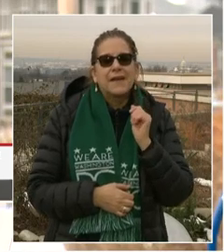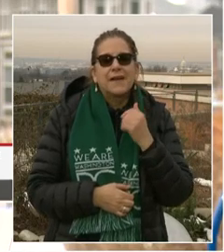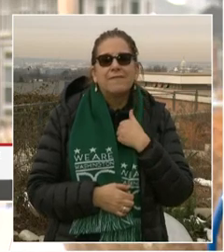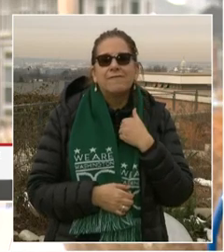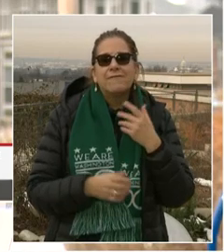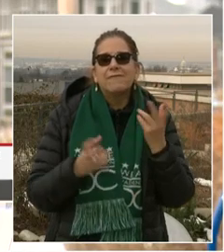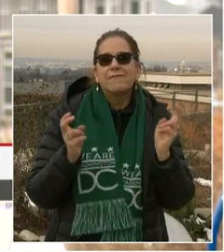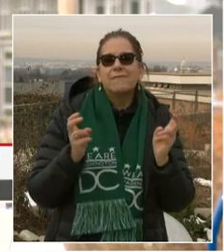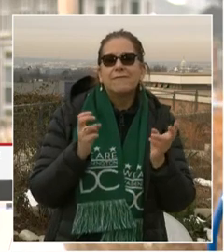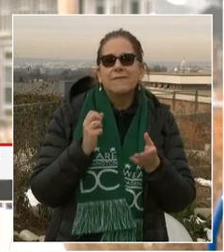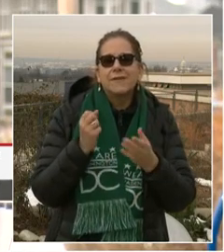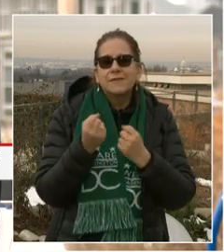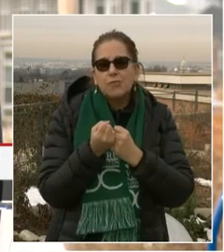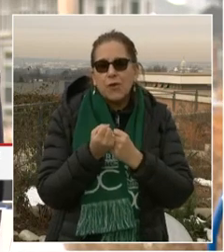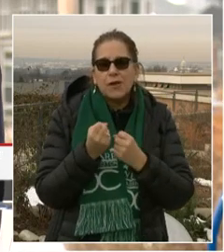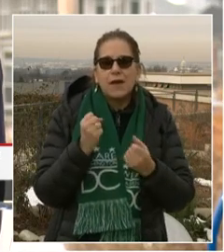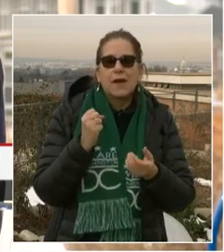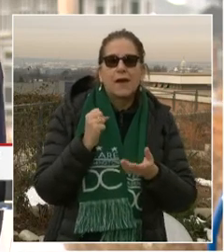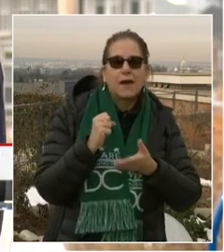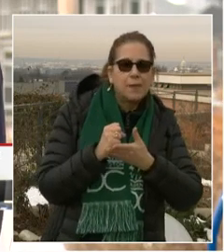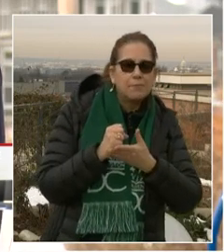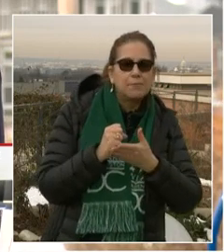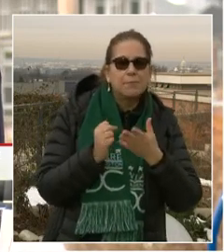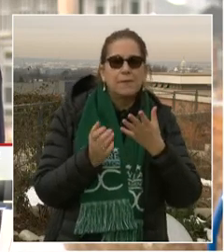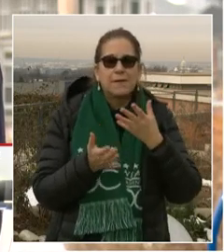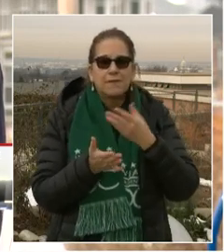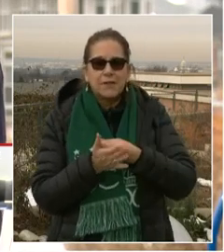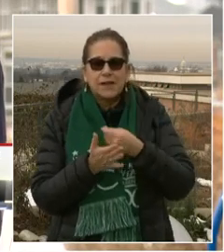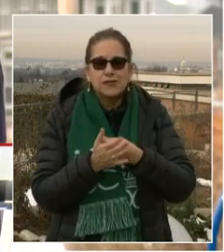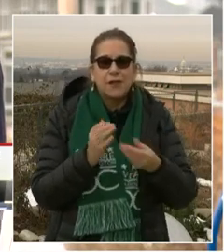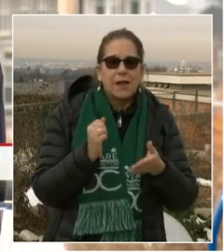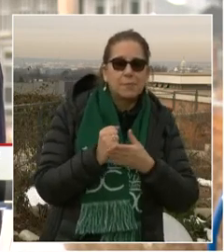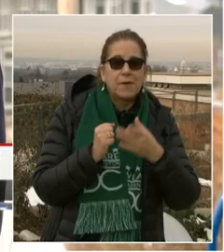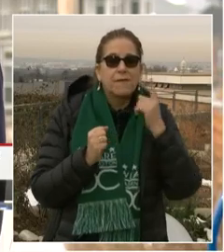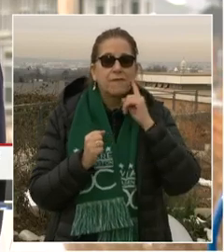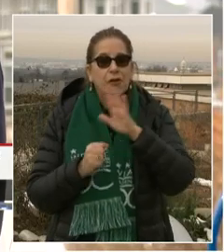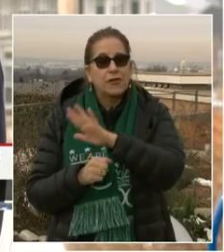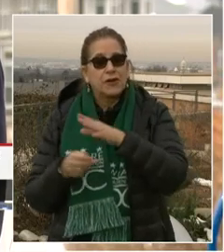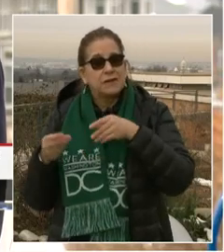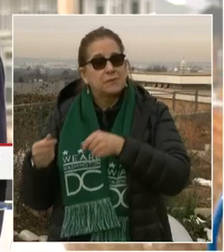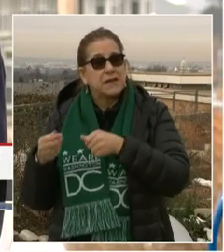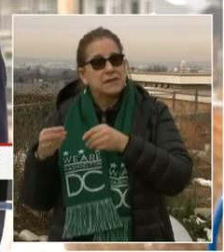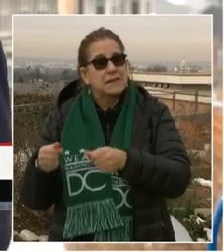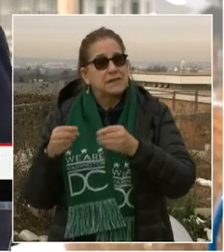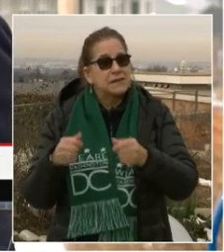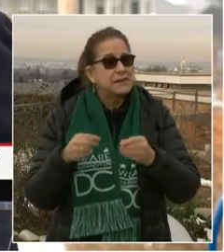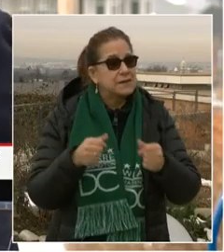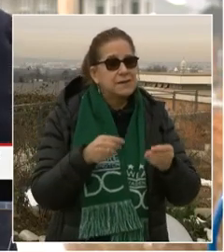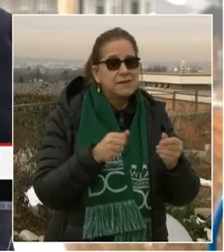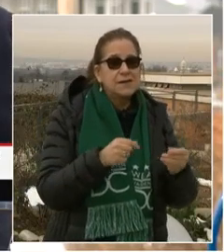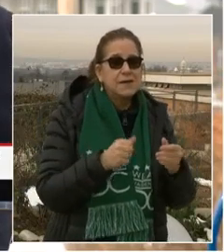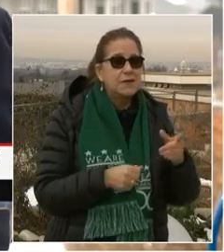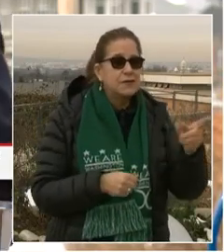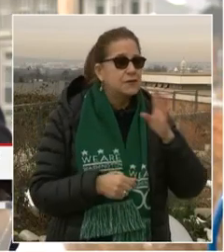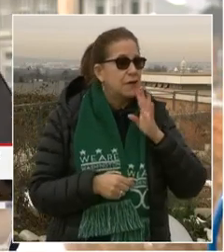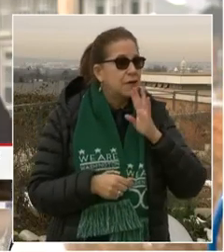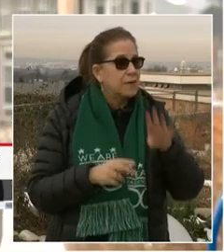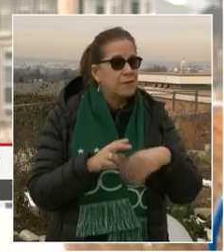keep them well is important to us. But in particular, you asked about case management and wraparound services for this